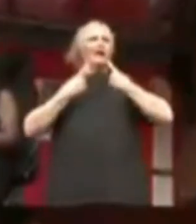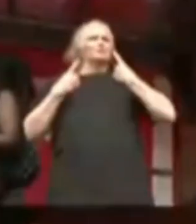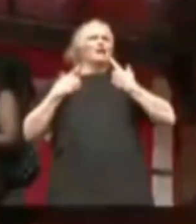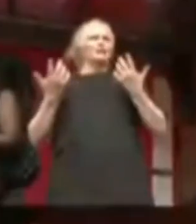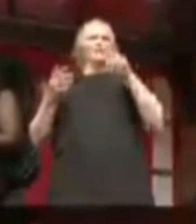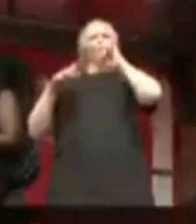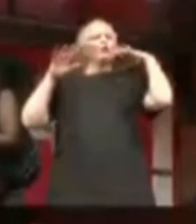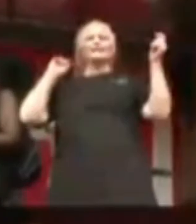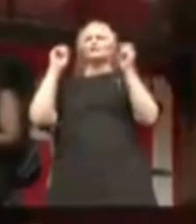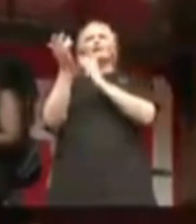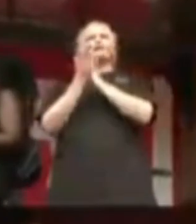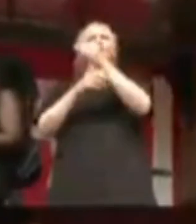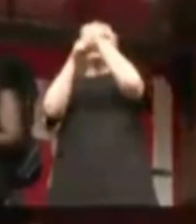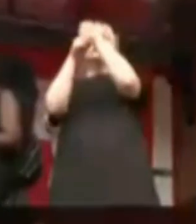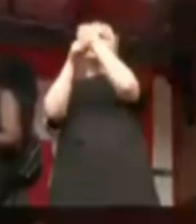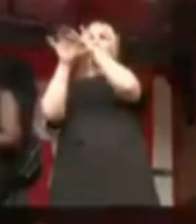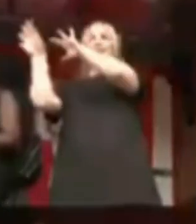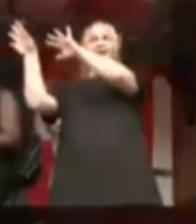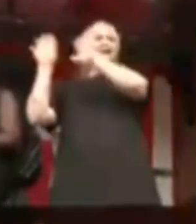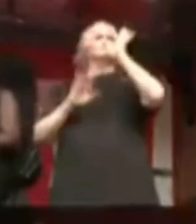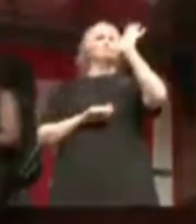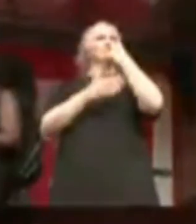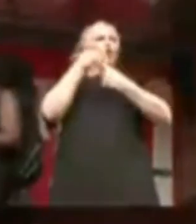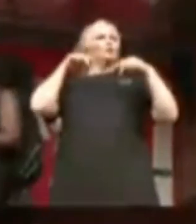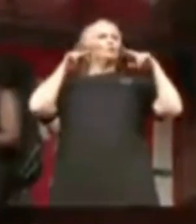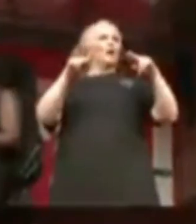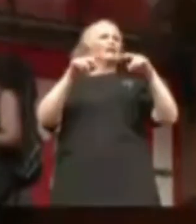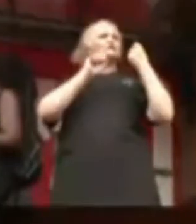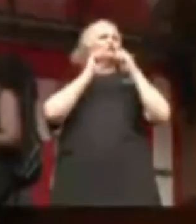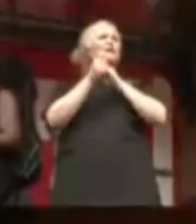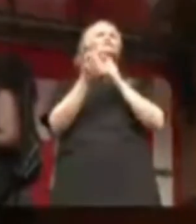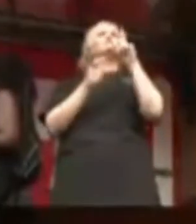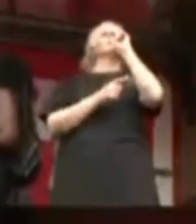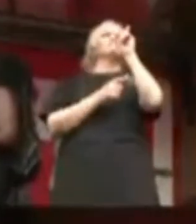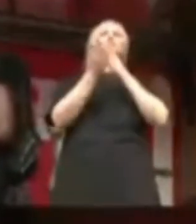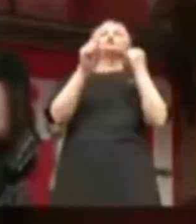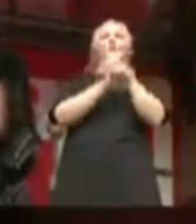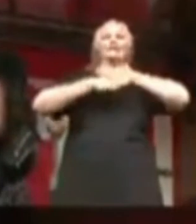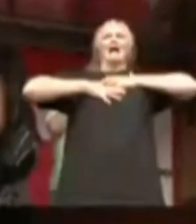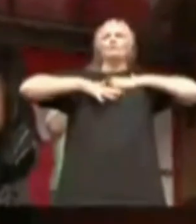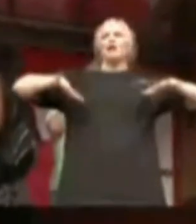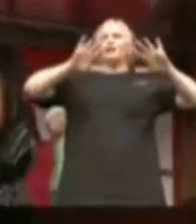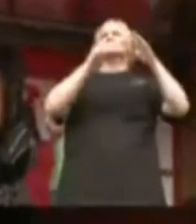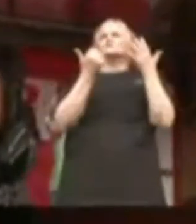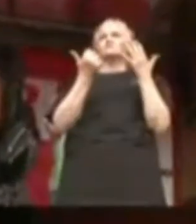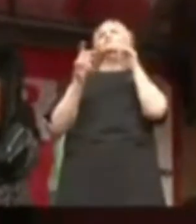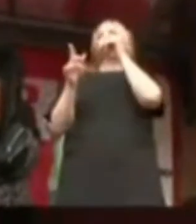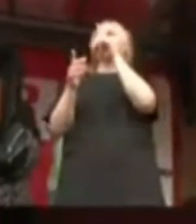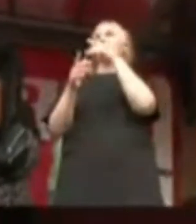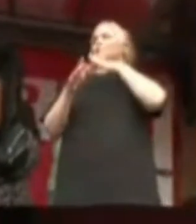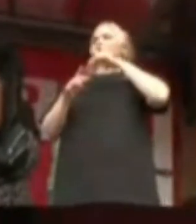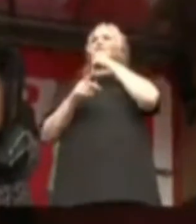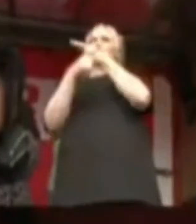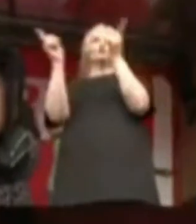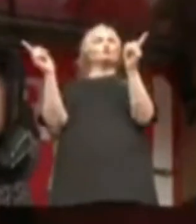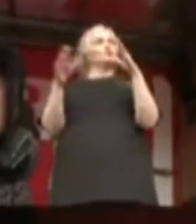change by lobbying in Westminster. The only way we're going to get change is by doing this ourselves. So friends,